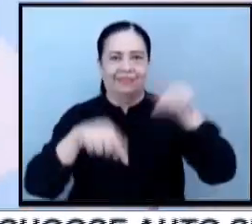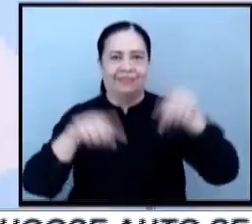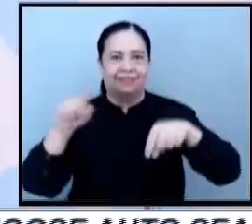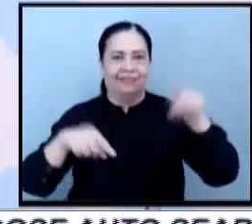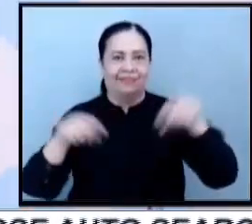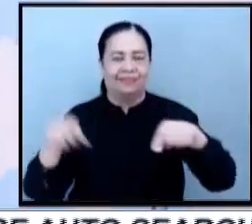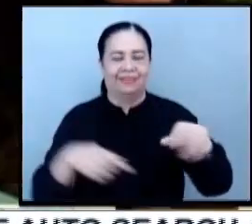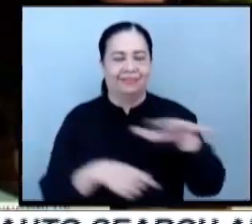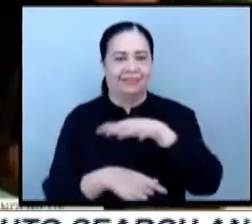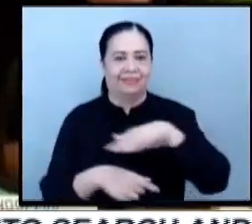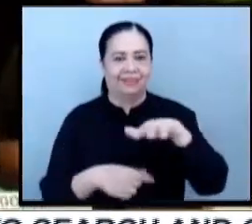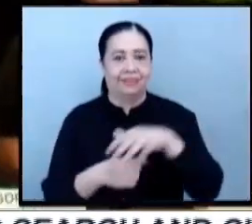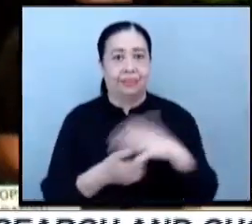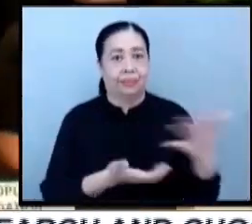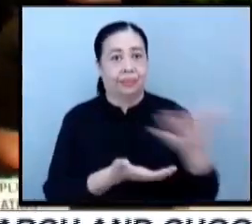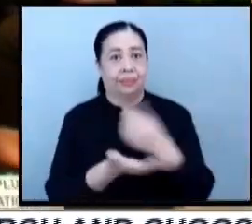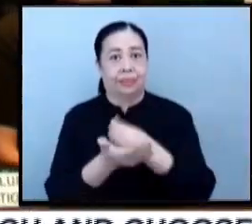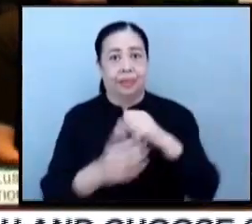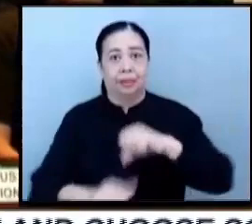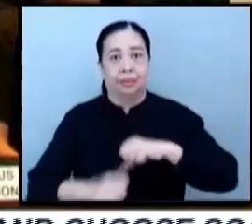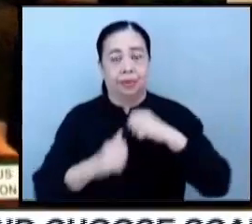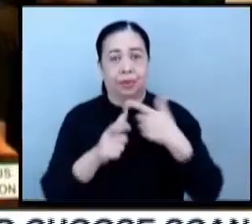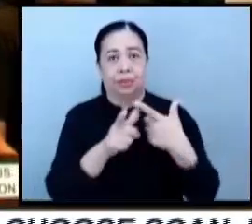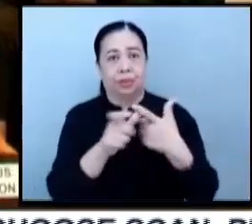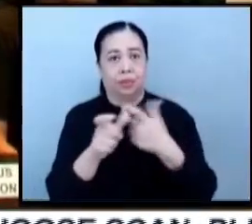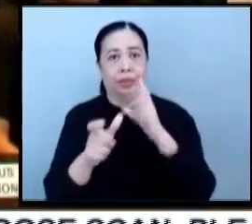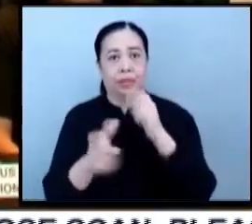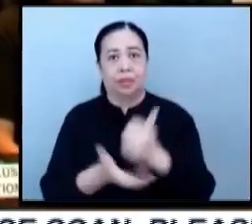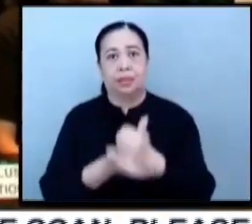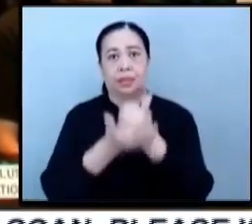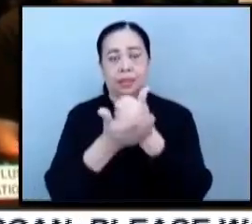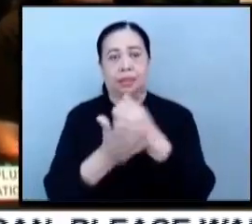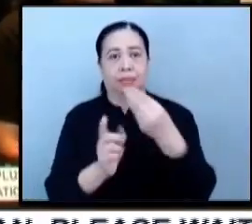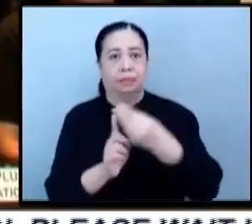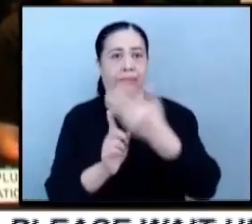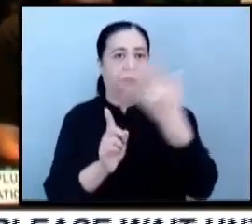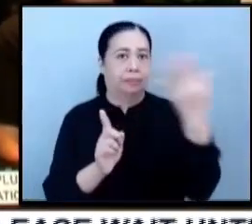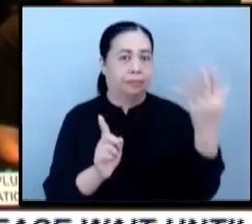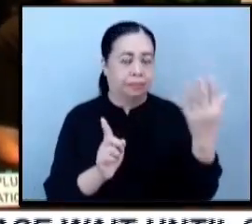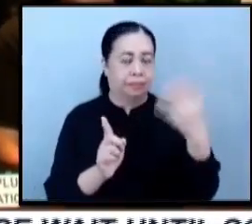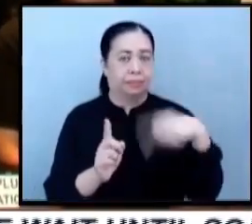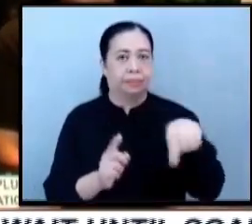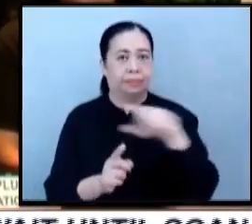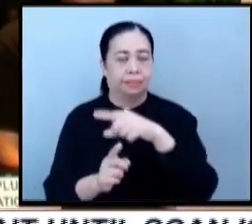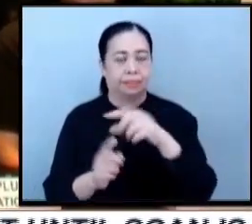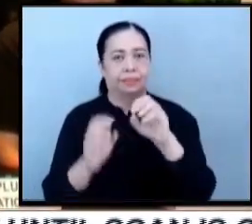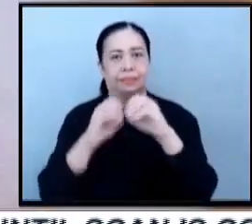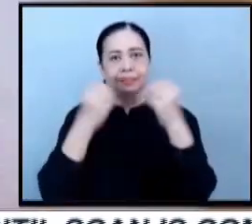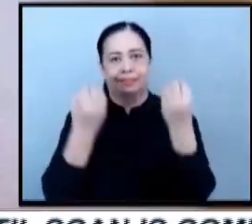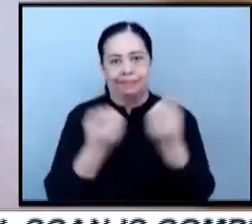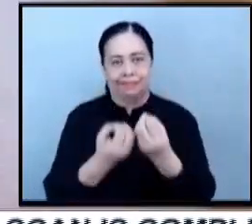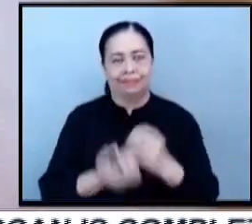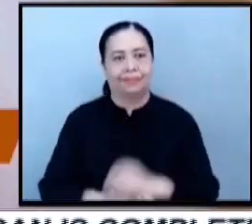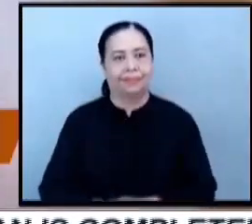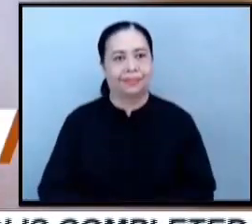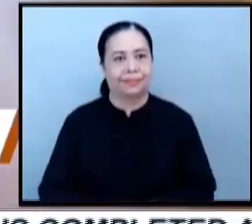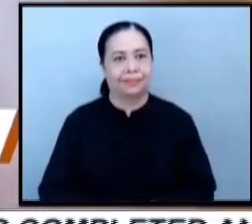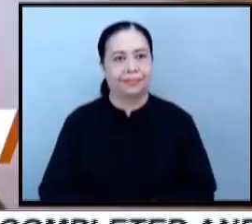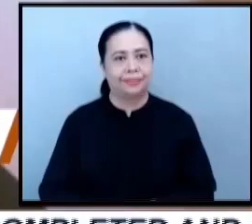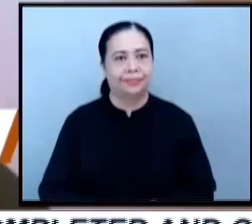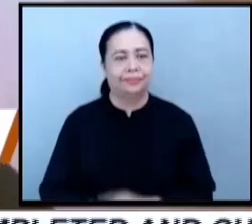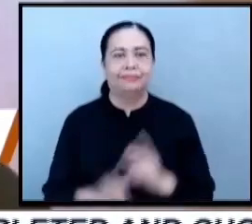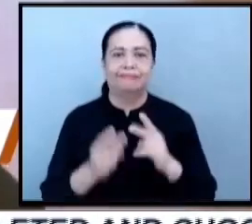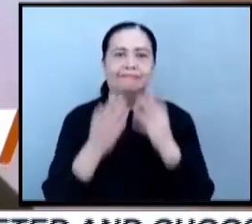Ang malilikom sa Pride Run ay makatutulong sa LGBTQIA+ organizations. Very, very grateful